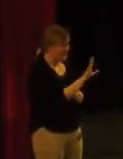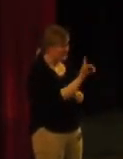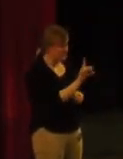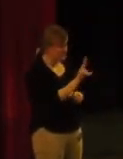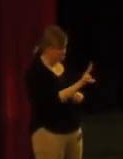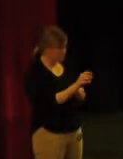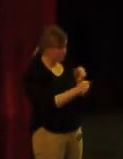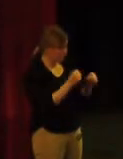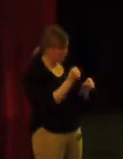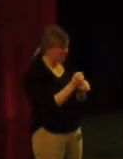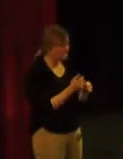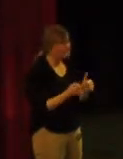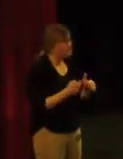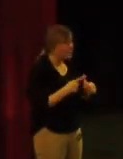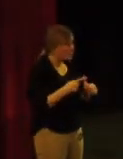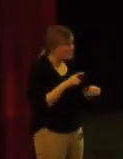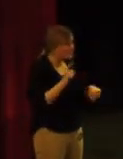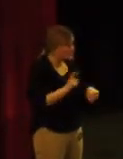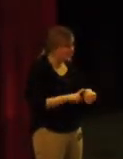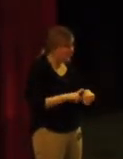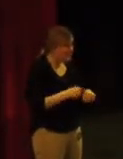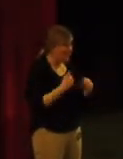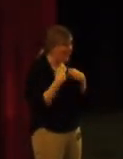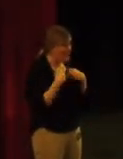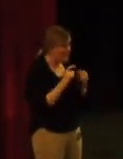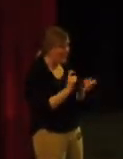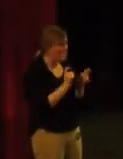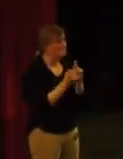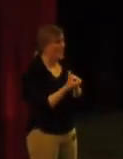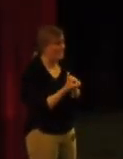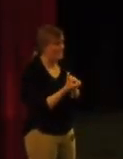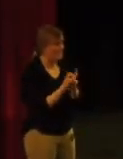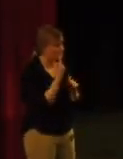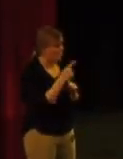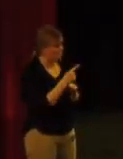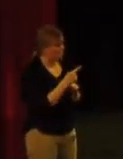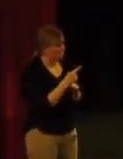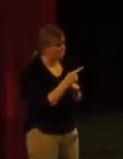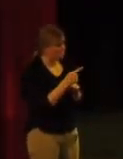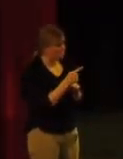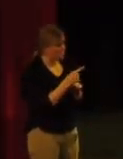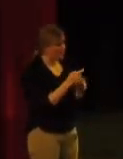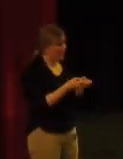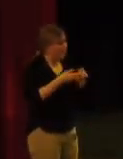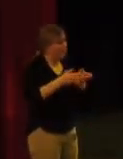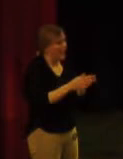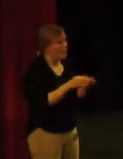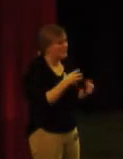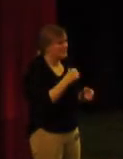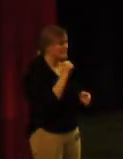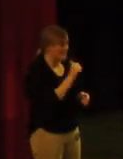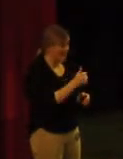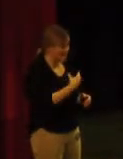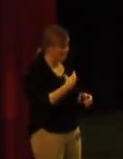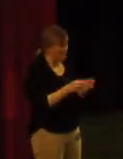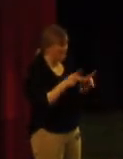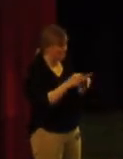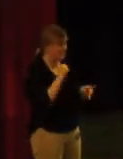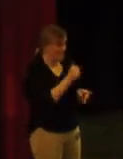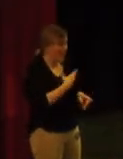1952, that was the first time that there was an amendment to our Naturalization Act to allow non-whites to become citizens. So up